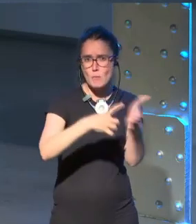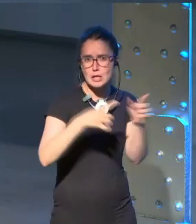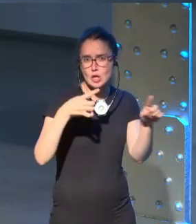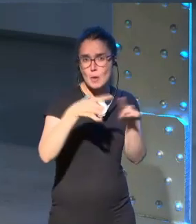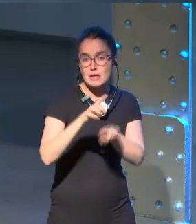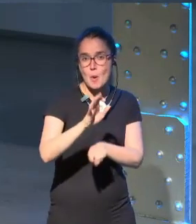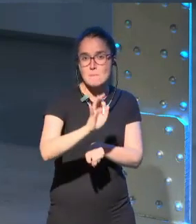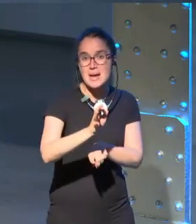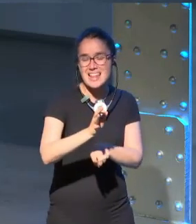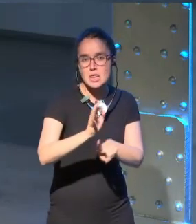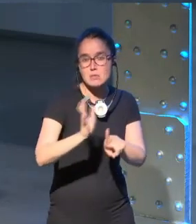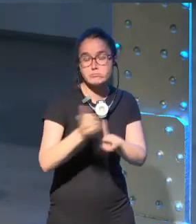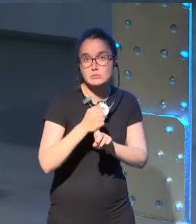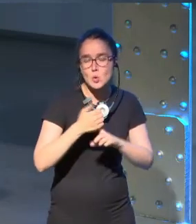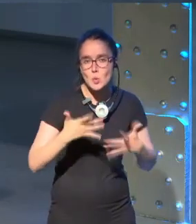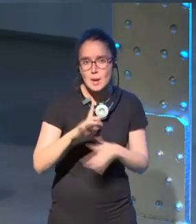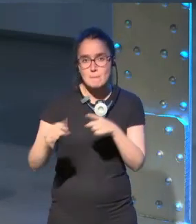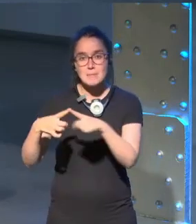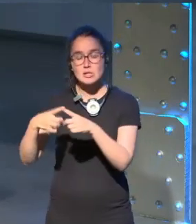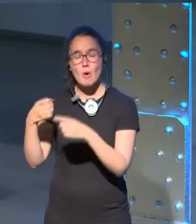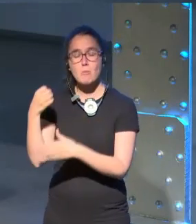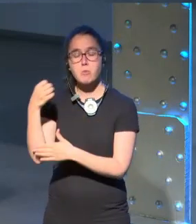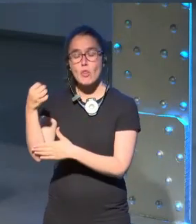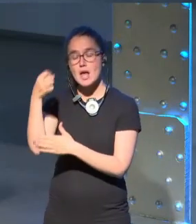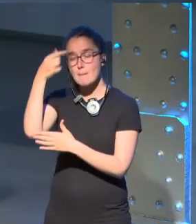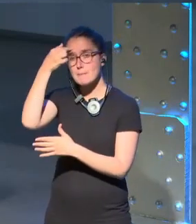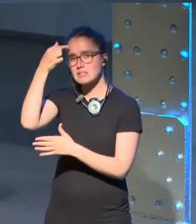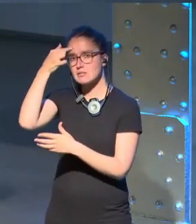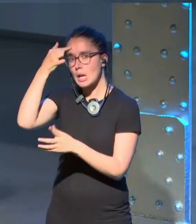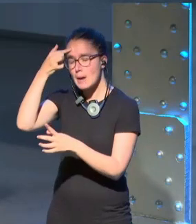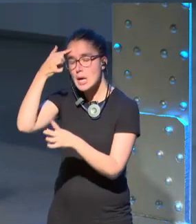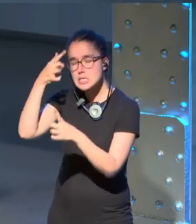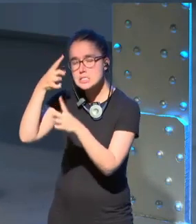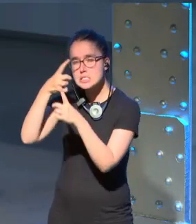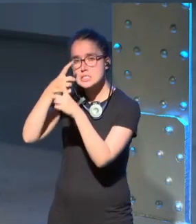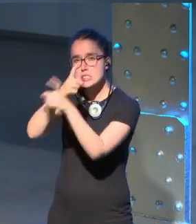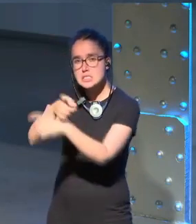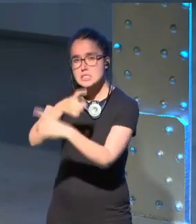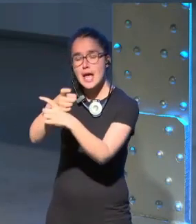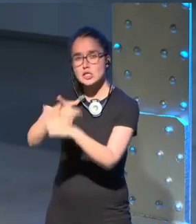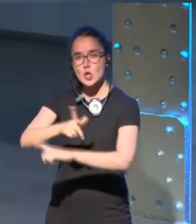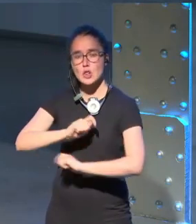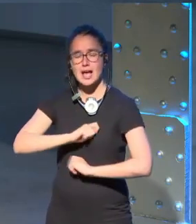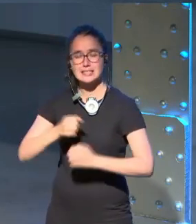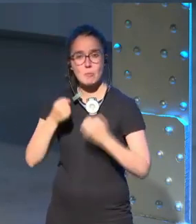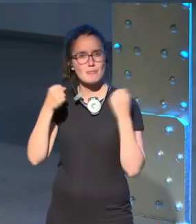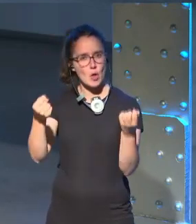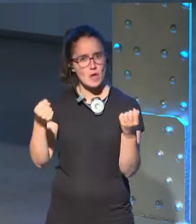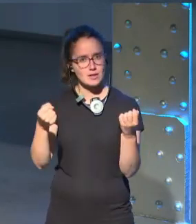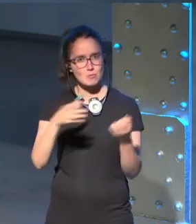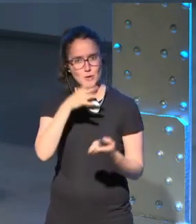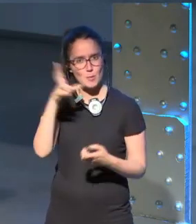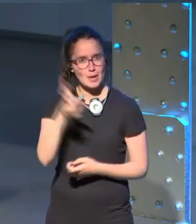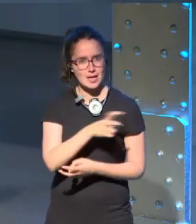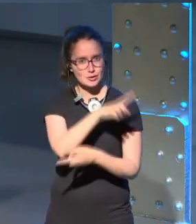having the mental power to pursue it, that pretty much sums up the guy. He's got a lot of, I'd say, sort